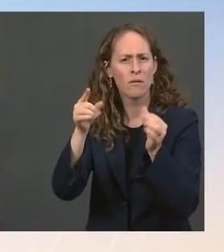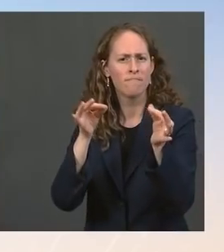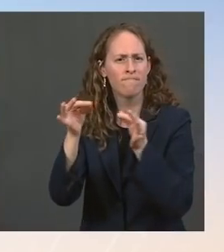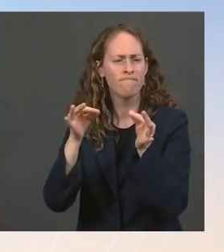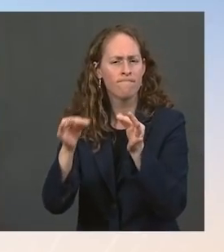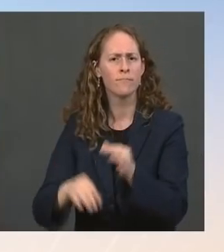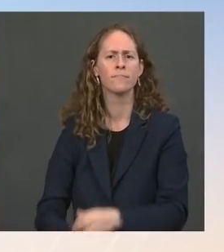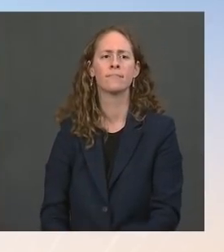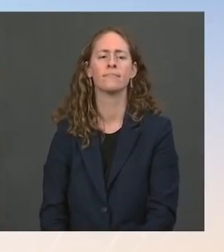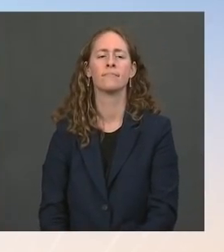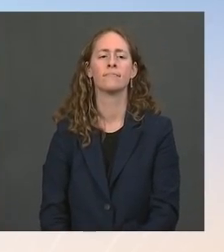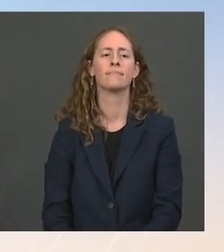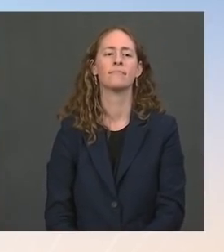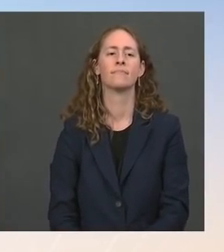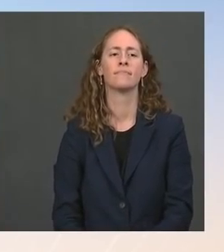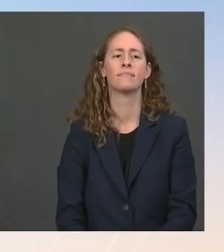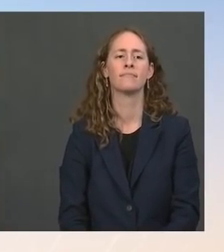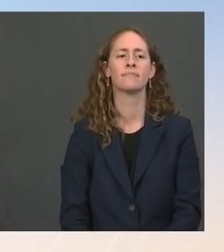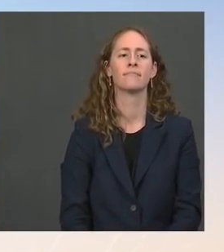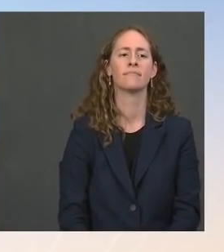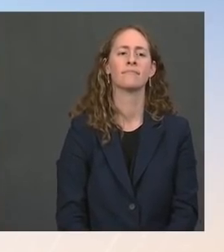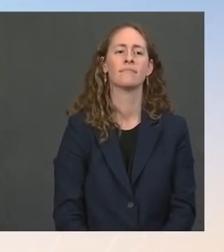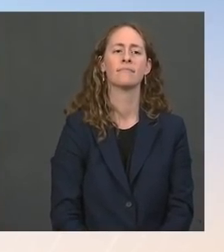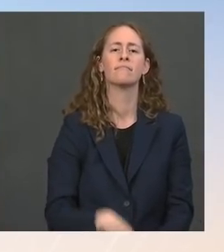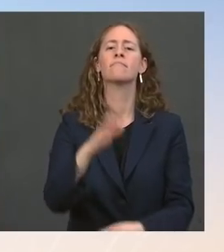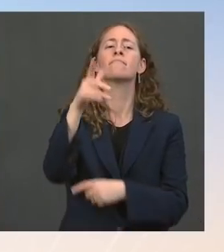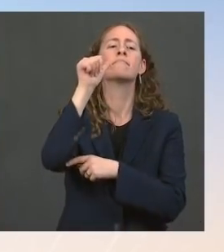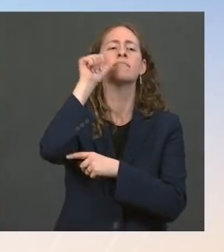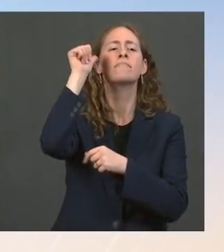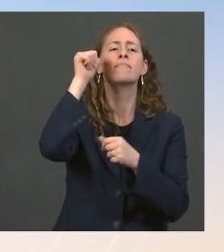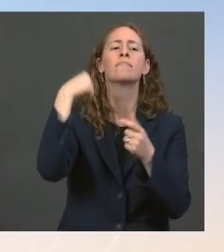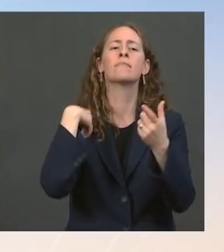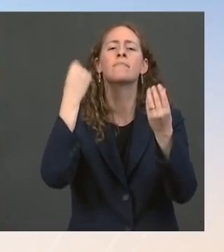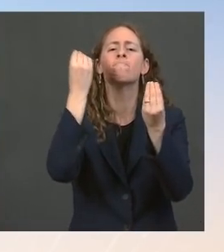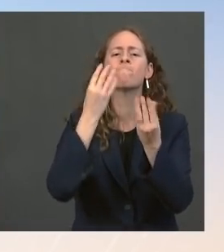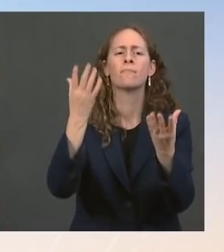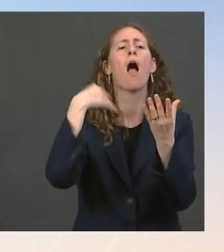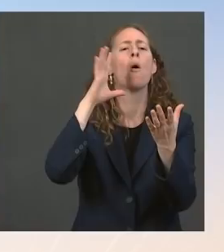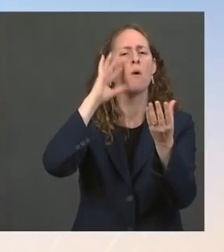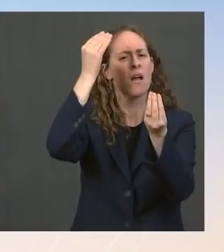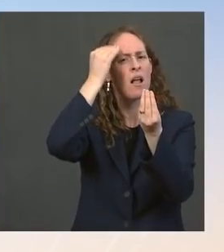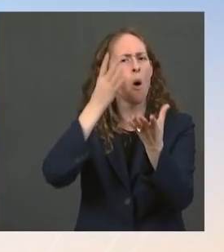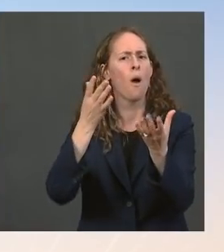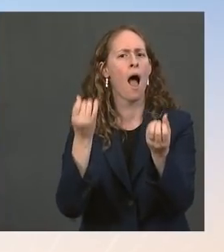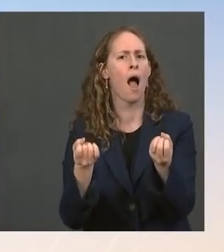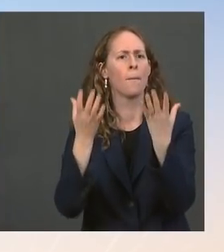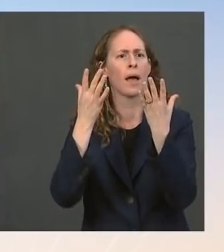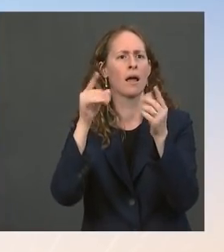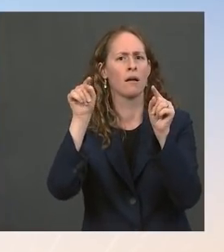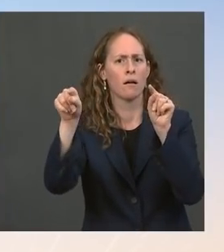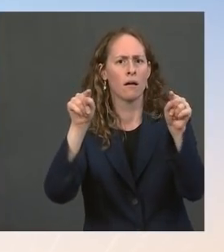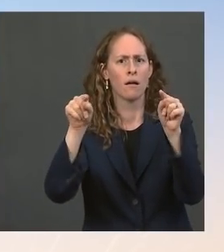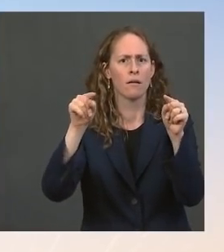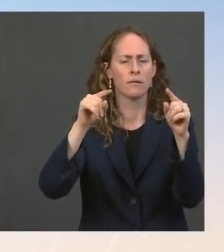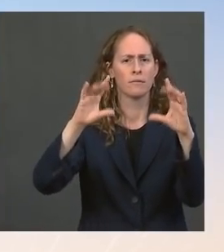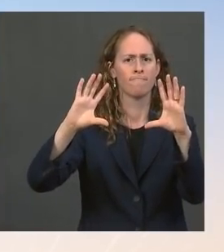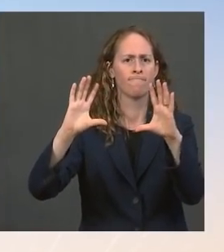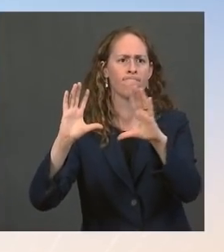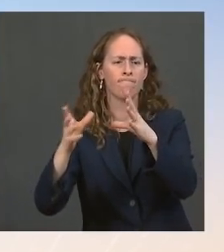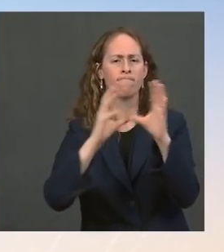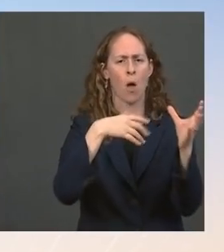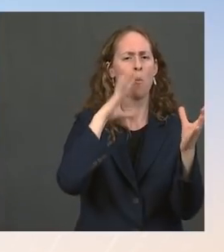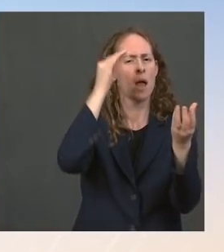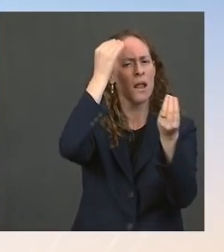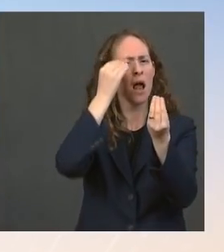be providing regular updates, and certainly this is something that is under their purview, as you noted, that the department has conducted